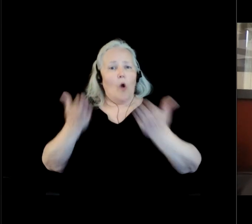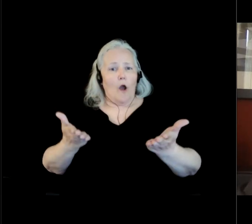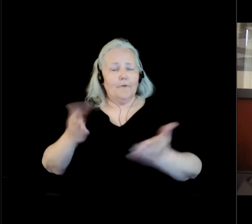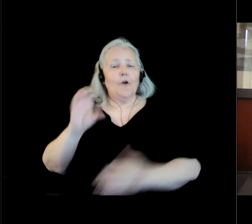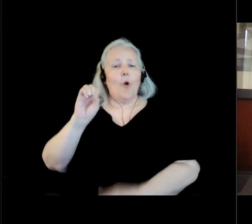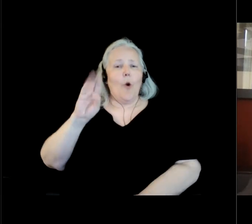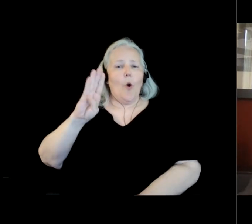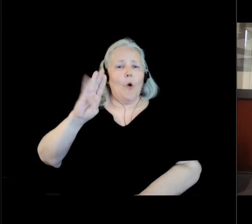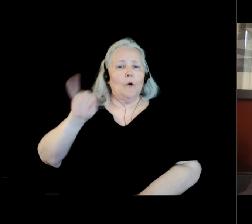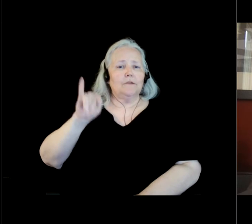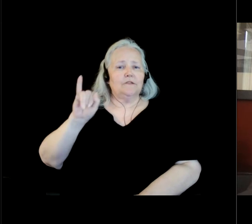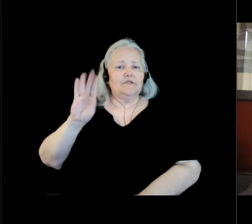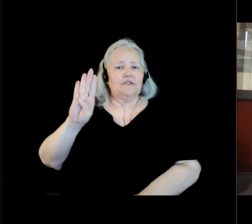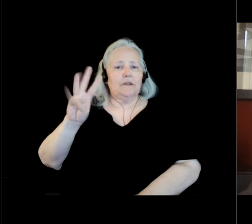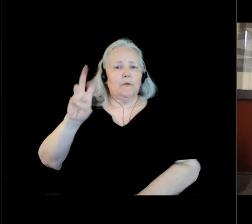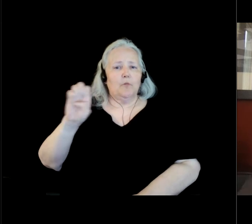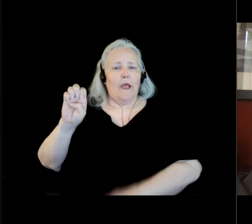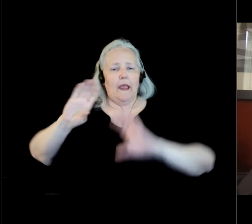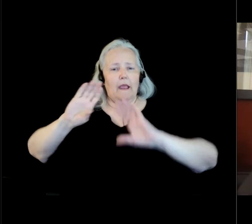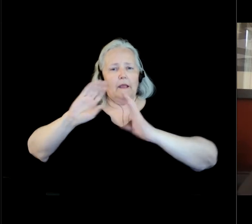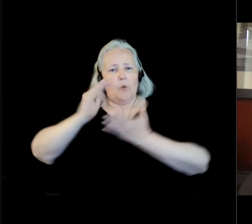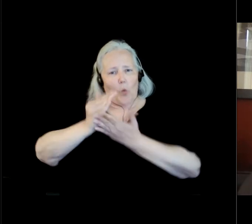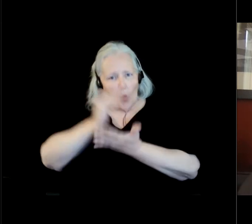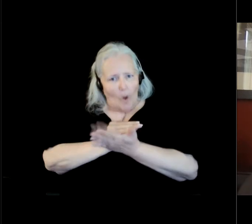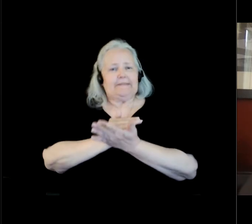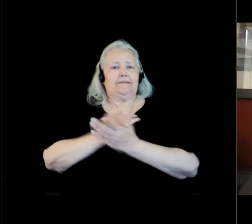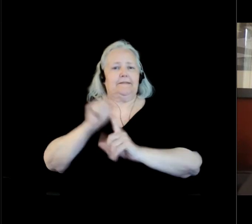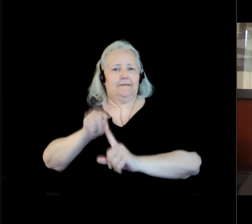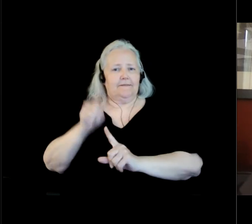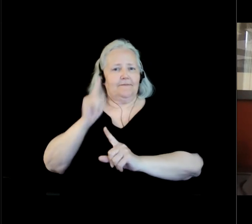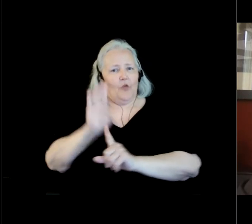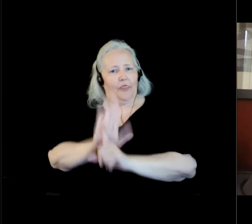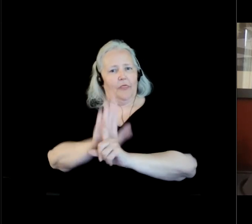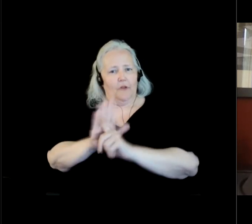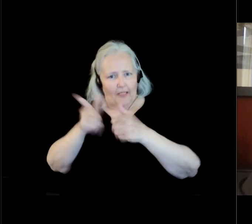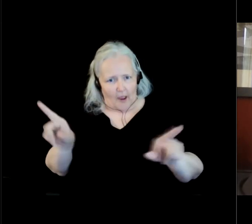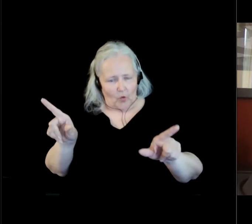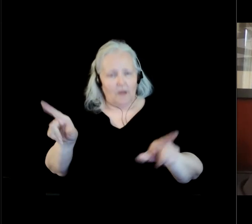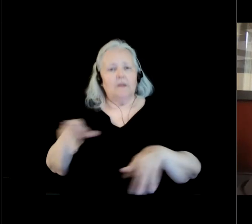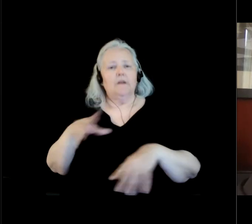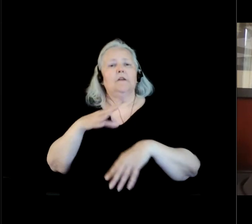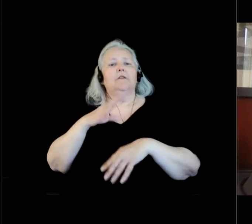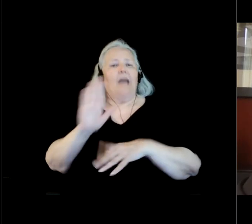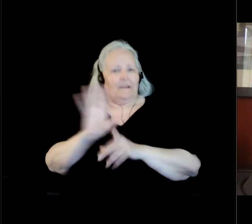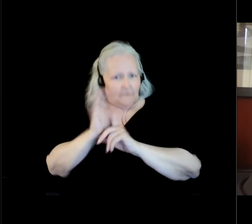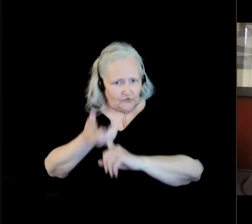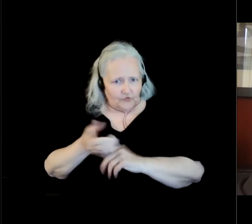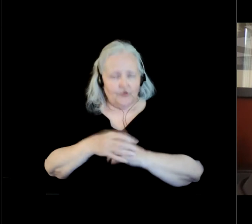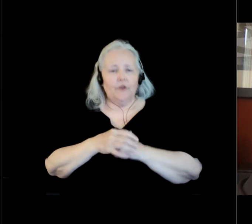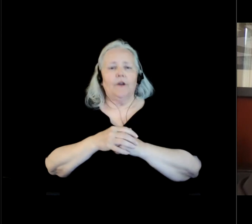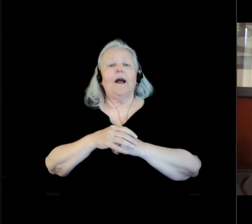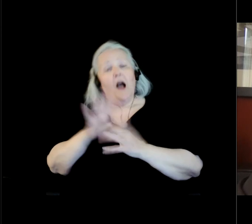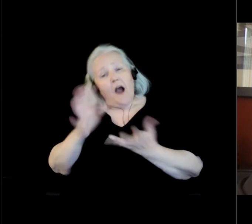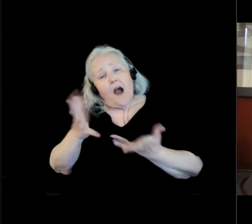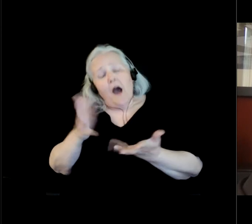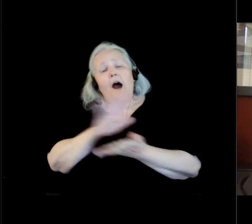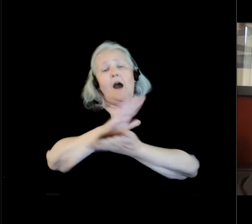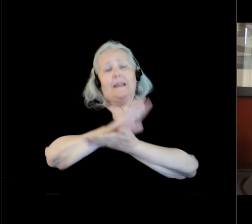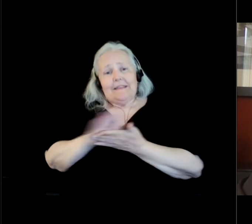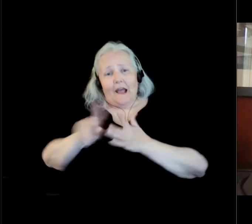our Native American Studies program. This is an important start, but by itself, of course, it's not enough or